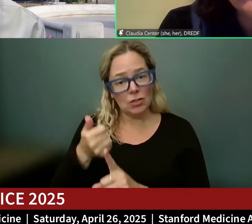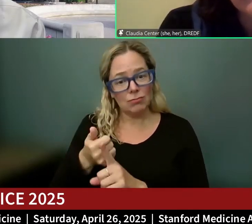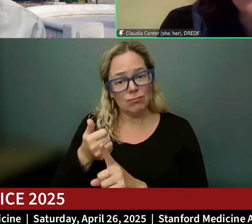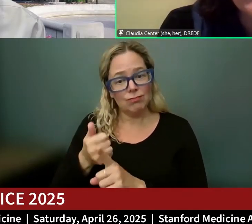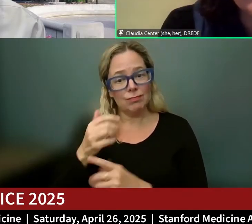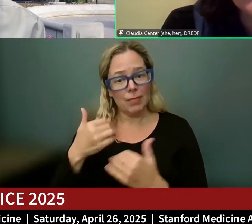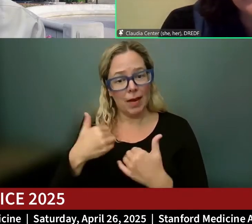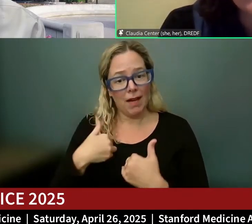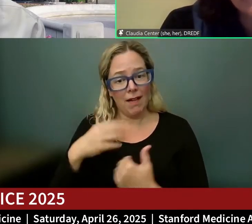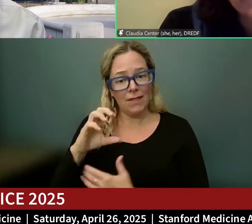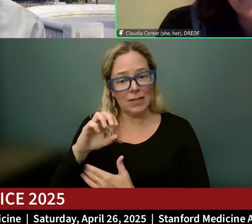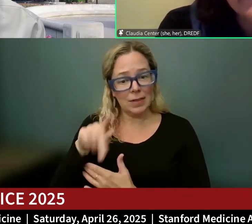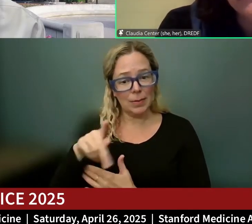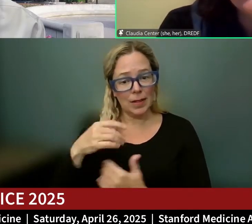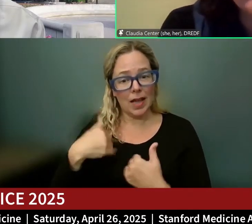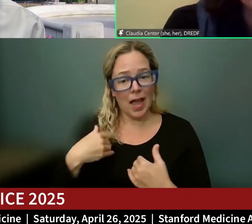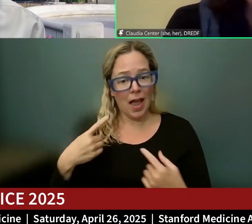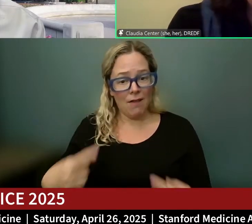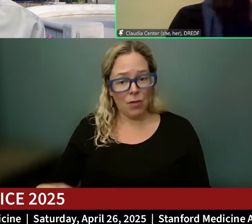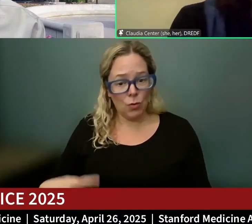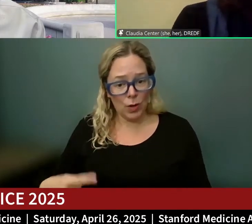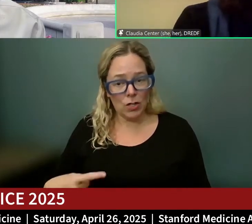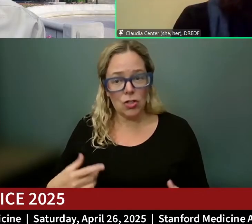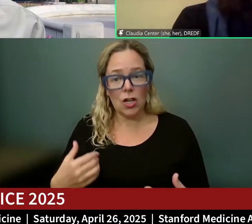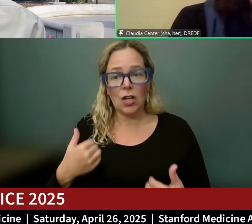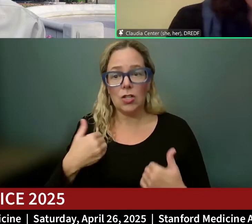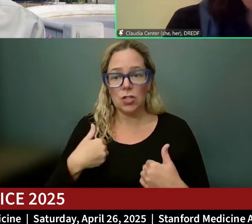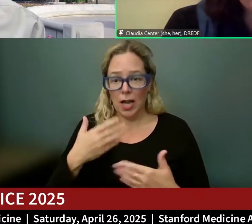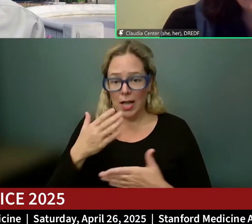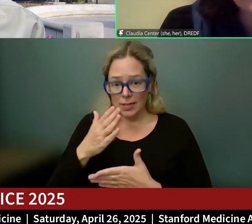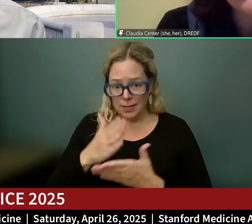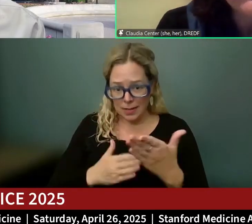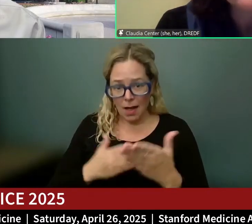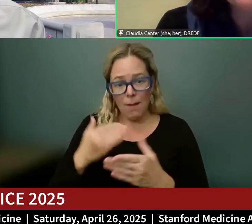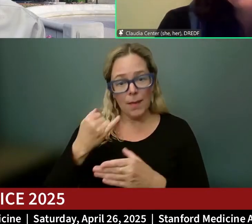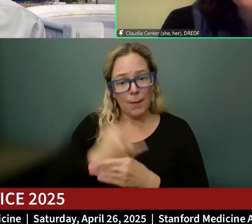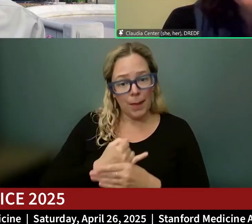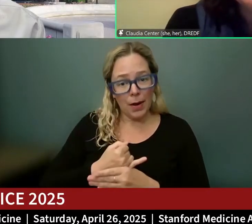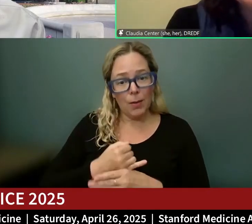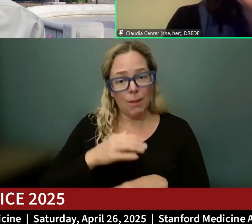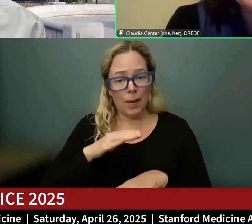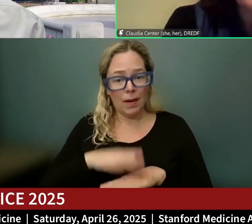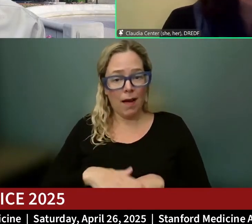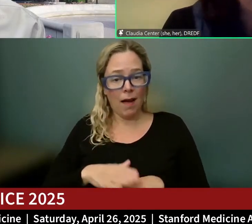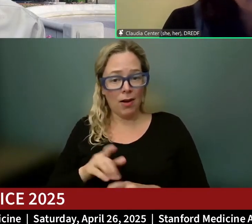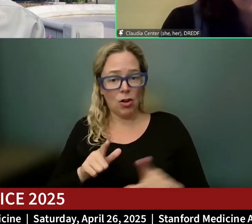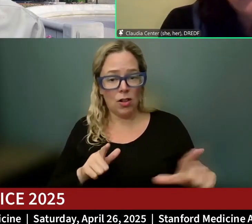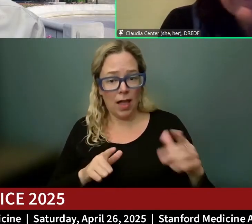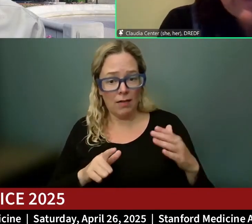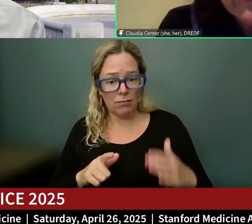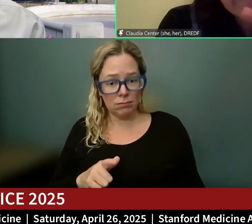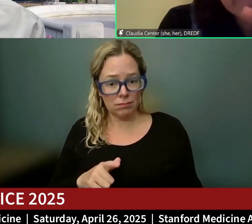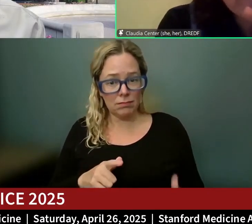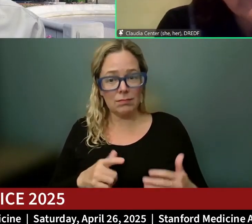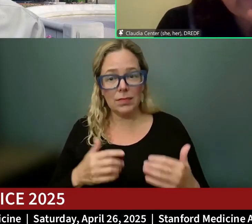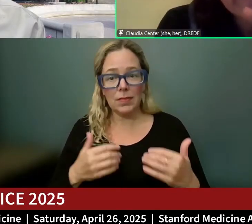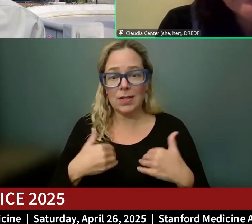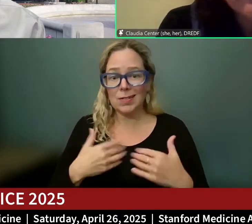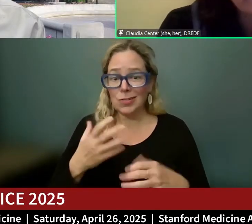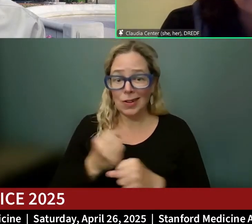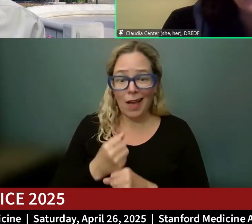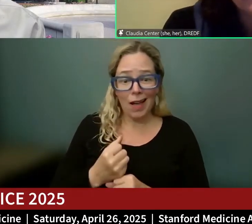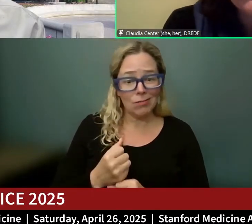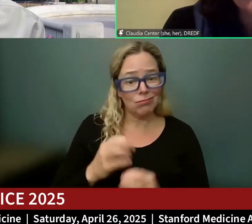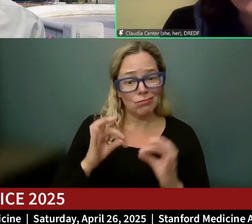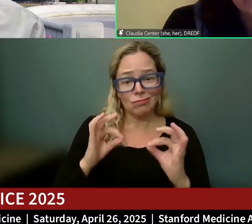skills, like no impairment on one side, and then she has some motor impairment on her left side. She got really good MCAT